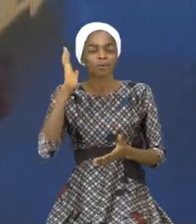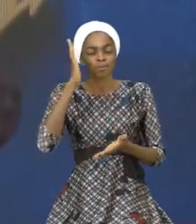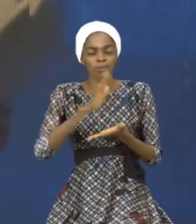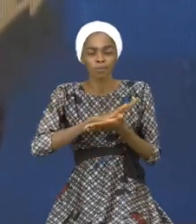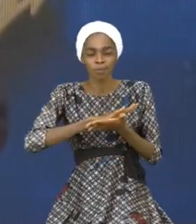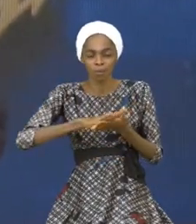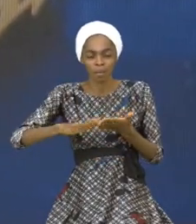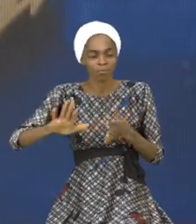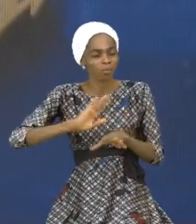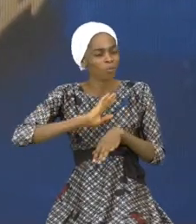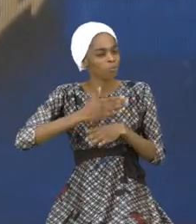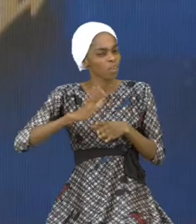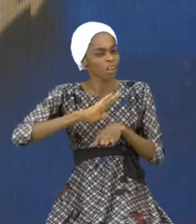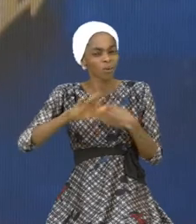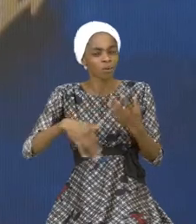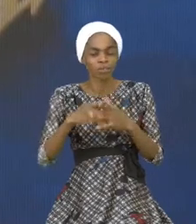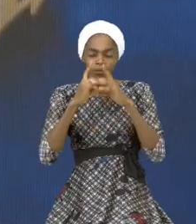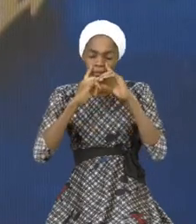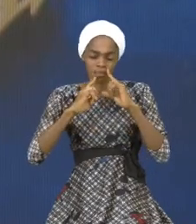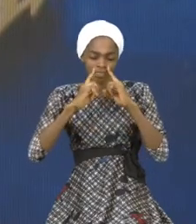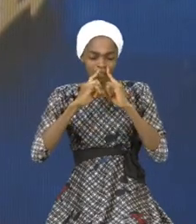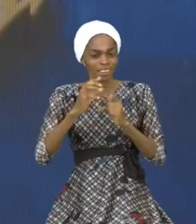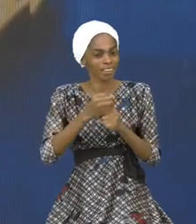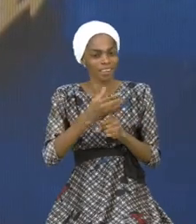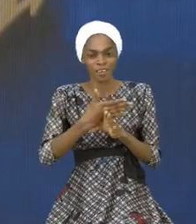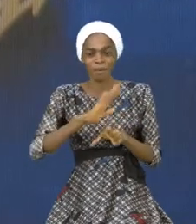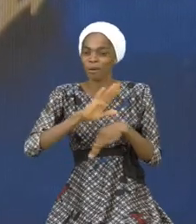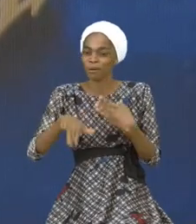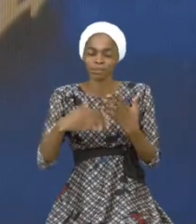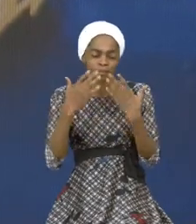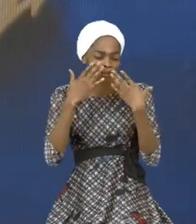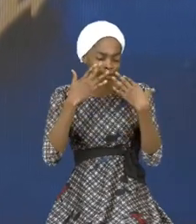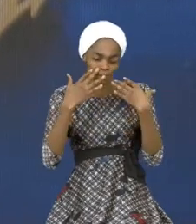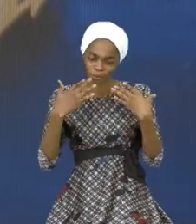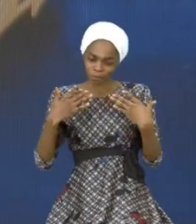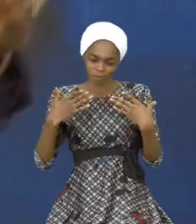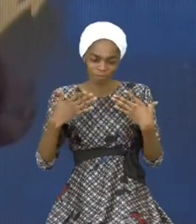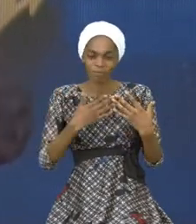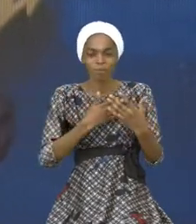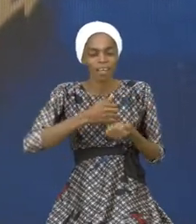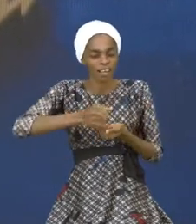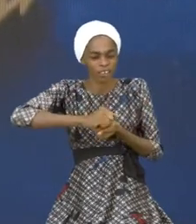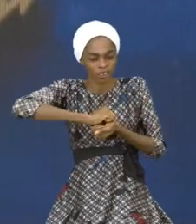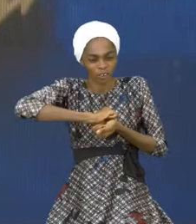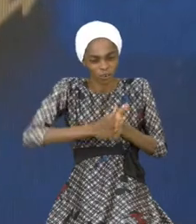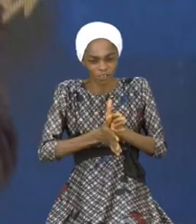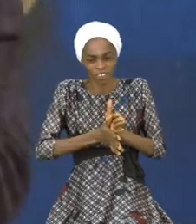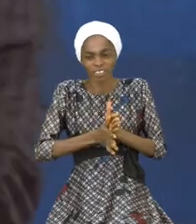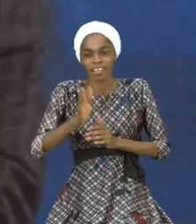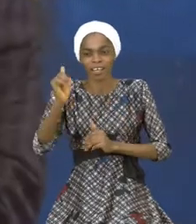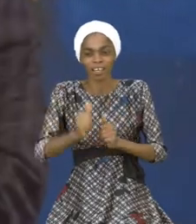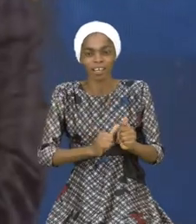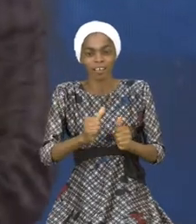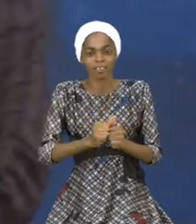all your tears, take away all your sorrow, and crush every